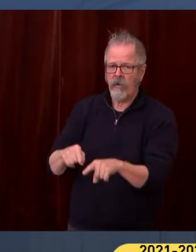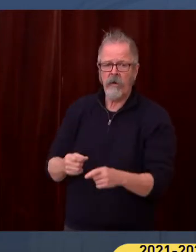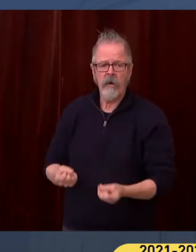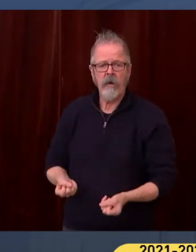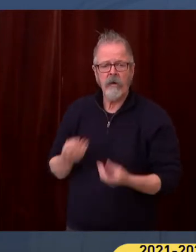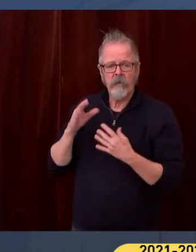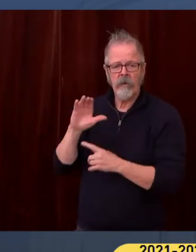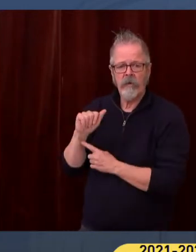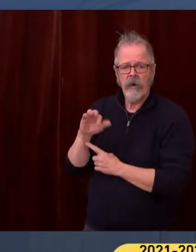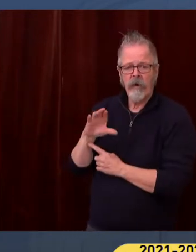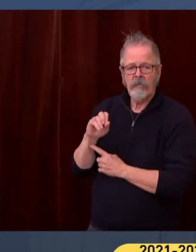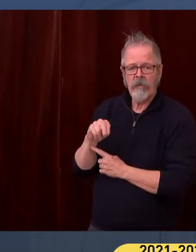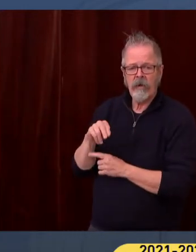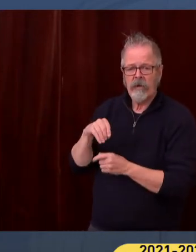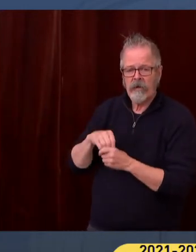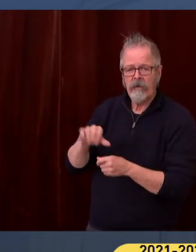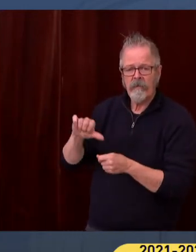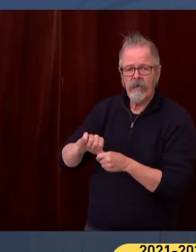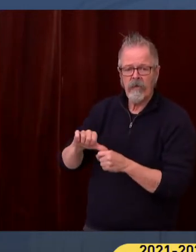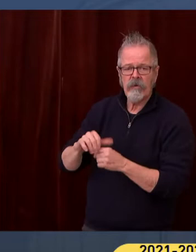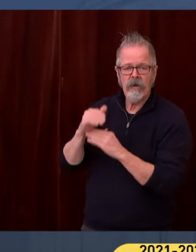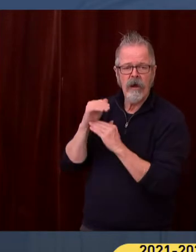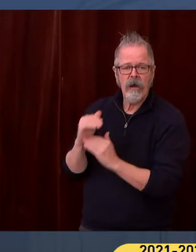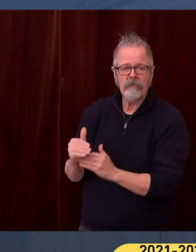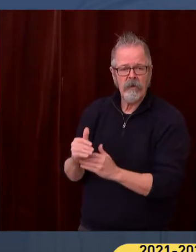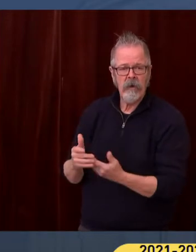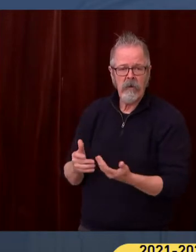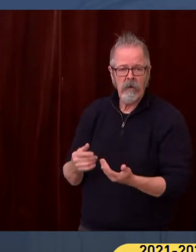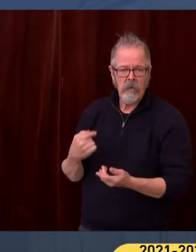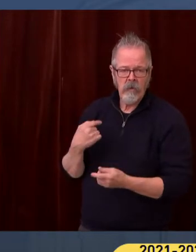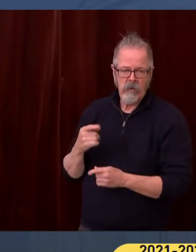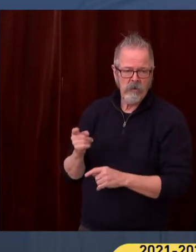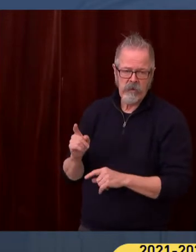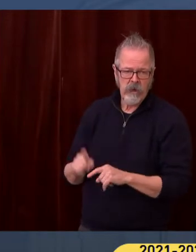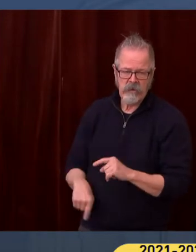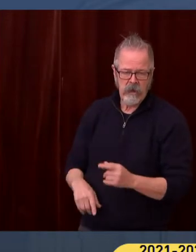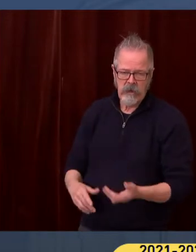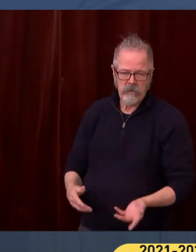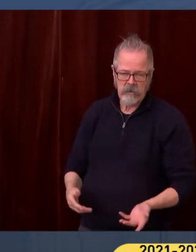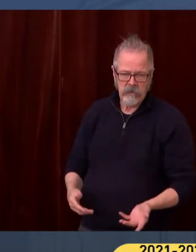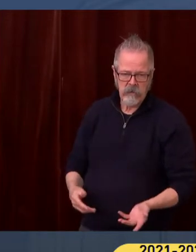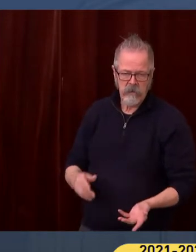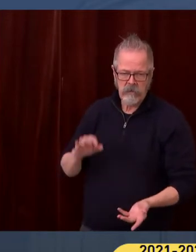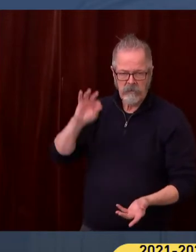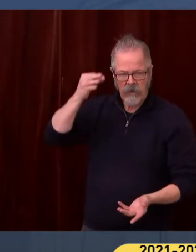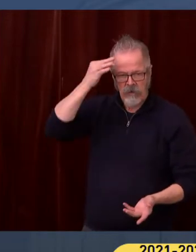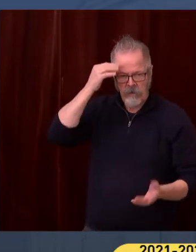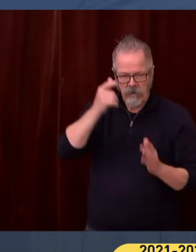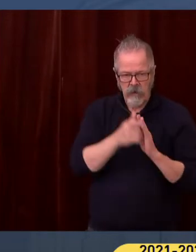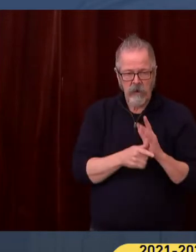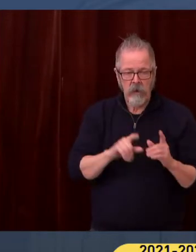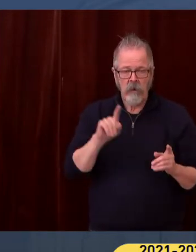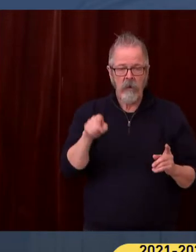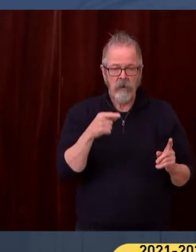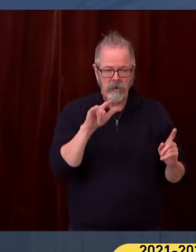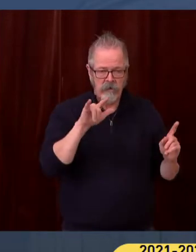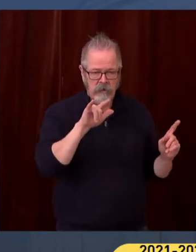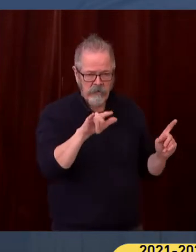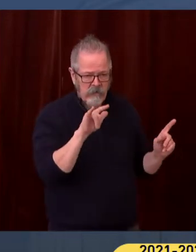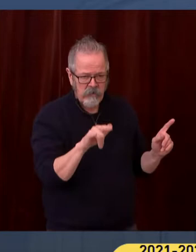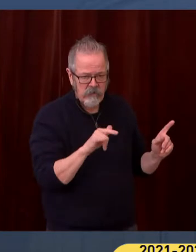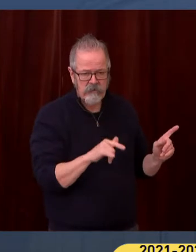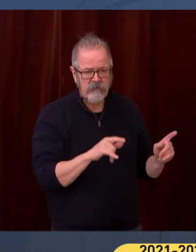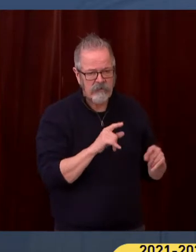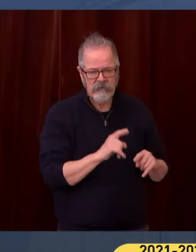industries that will supply aviation biofuels as well as on-road biofuels. And that's why we've seen such robust